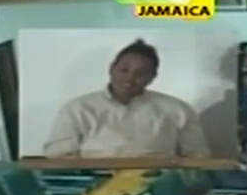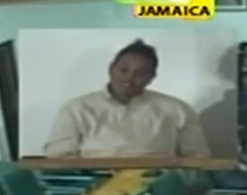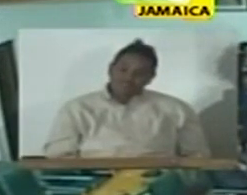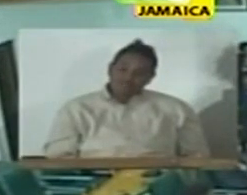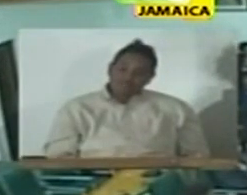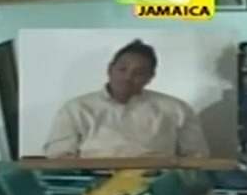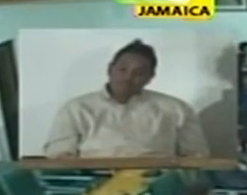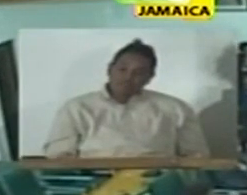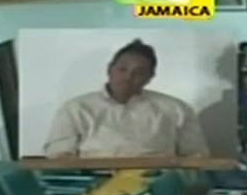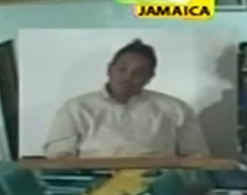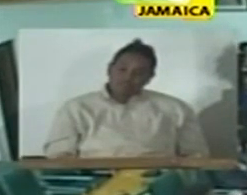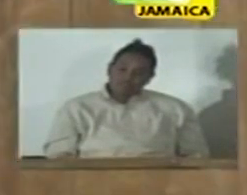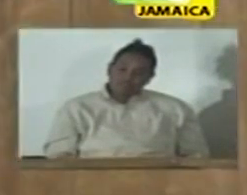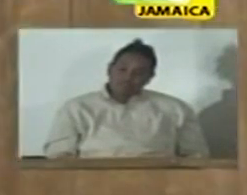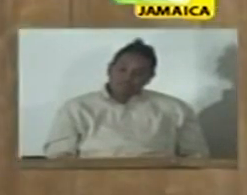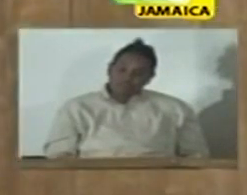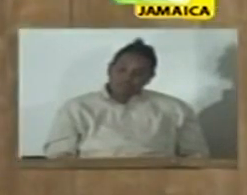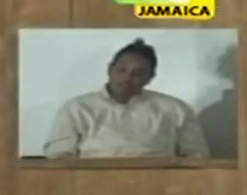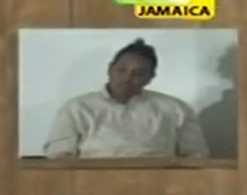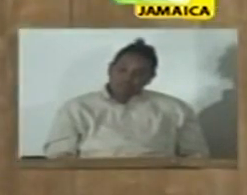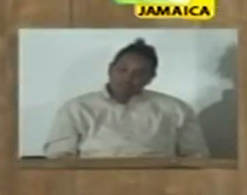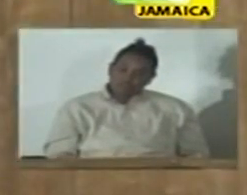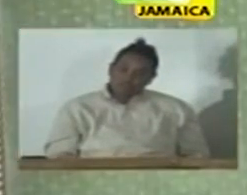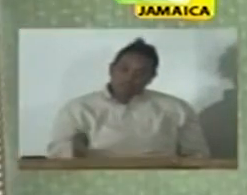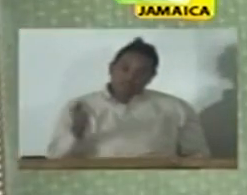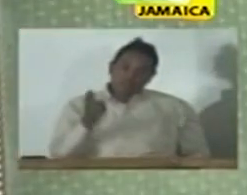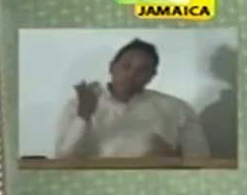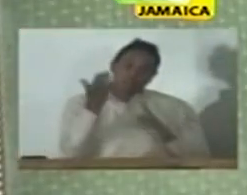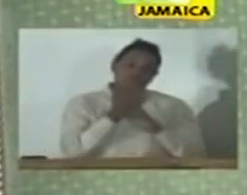Because all of these interruptions.